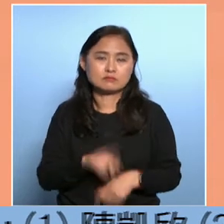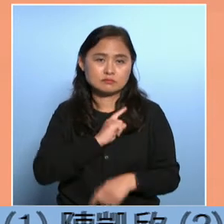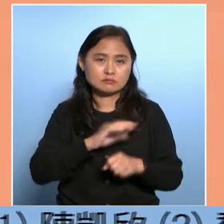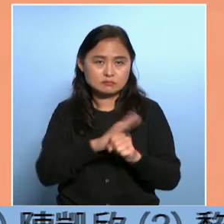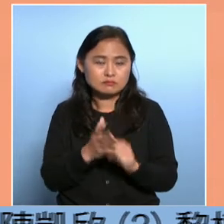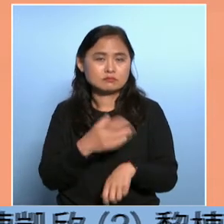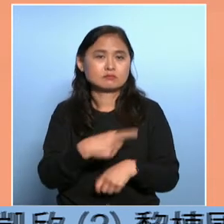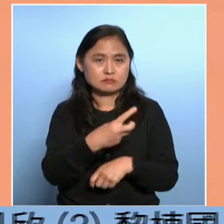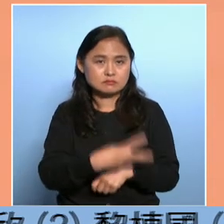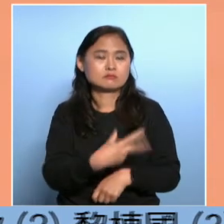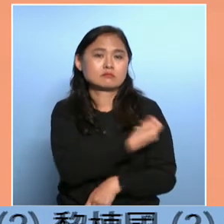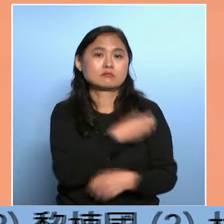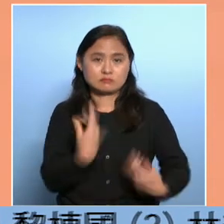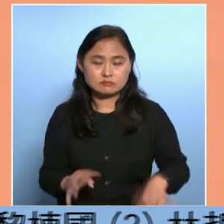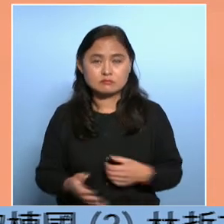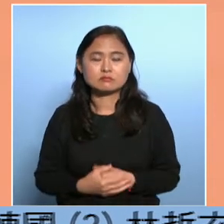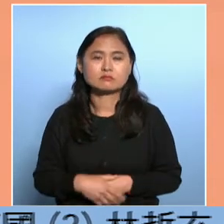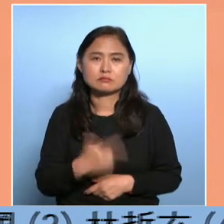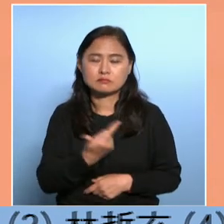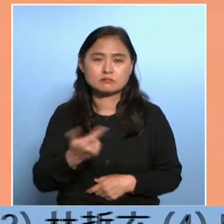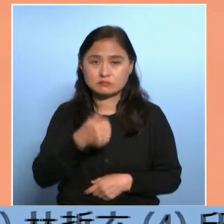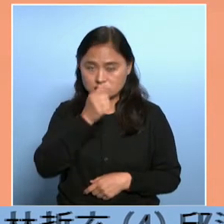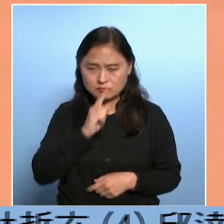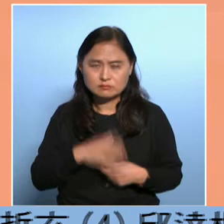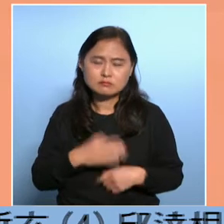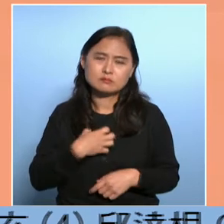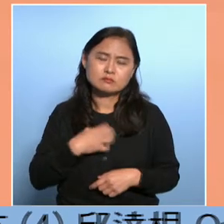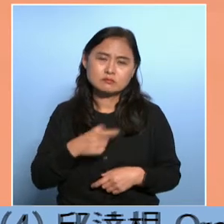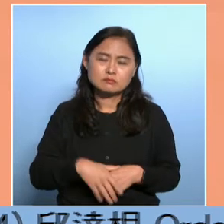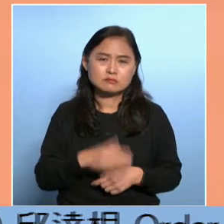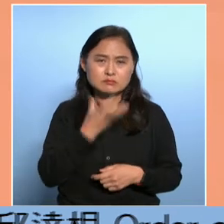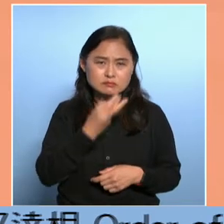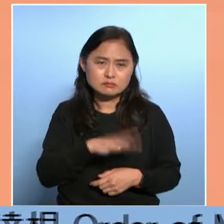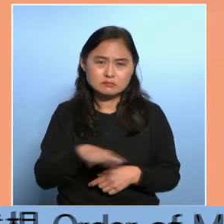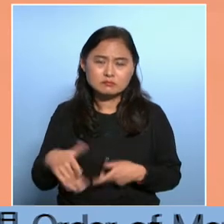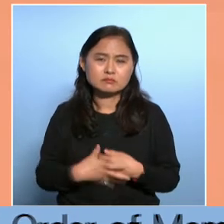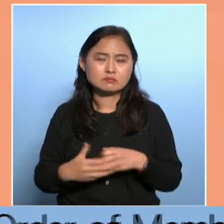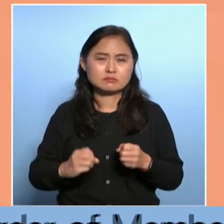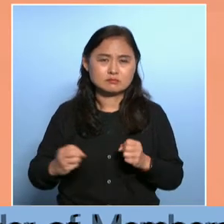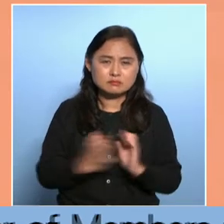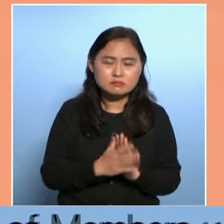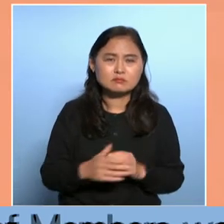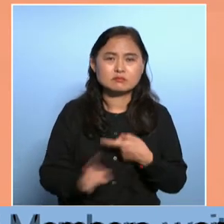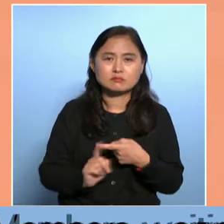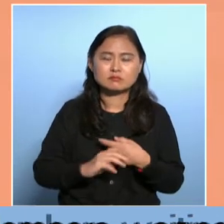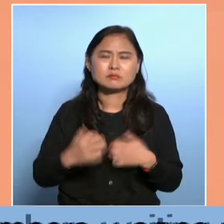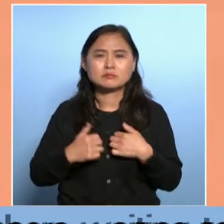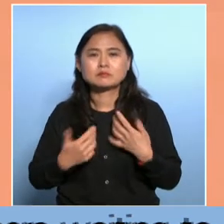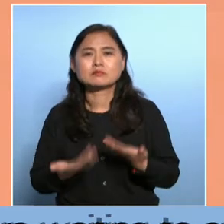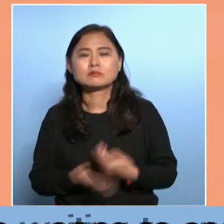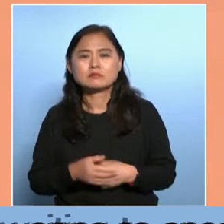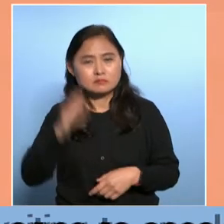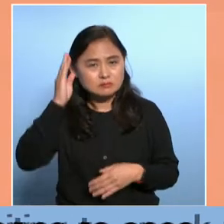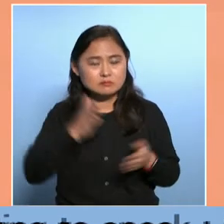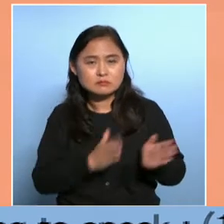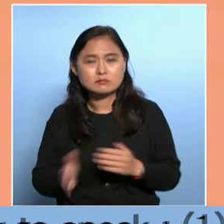arrangement. I am all for it. I have been vaccinated. Many parents are concerned about the risk their children